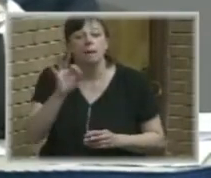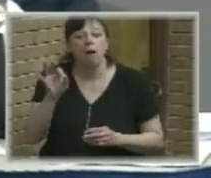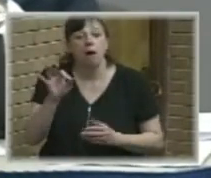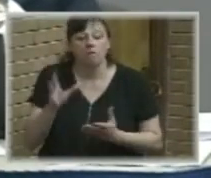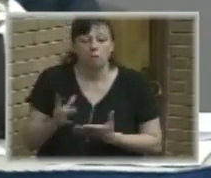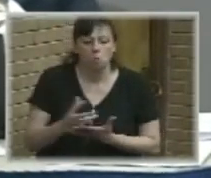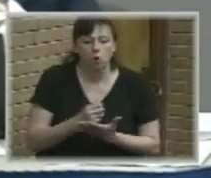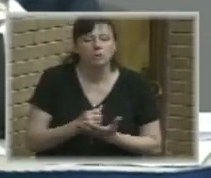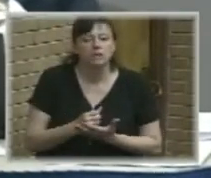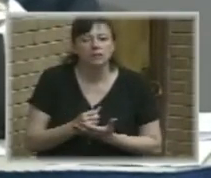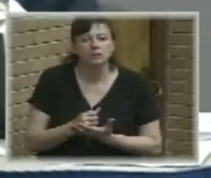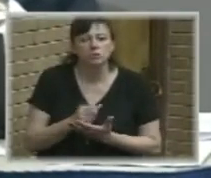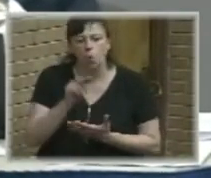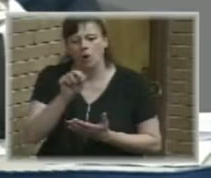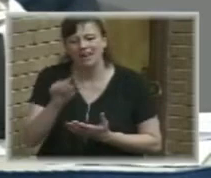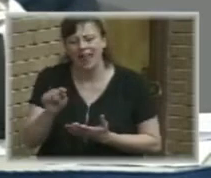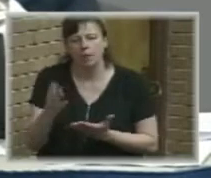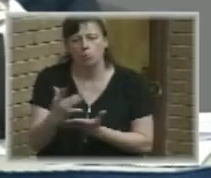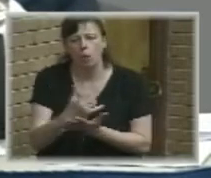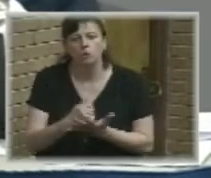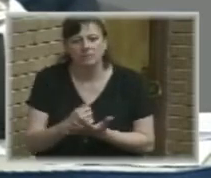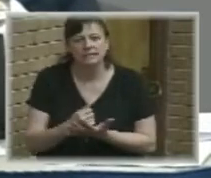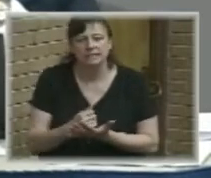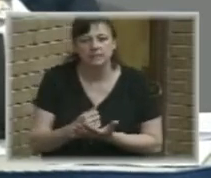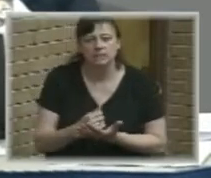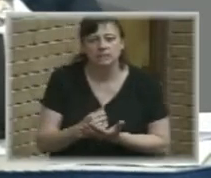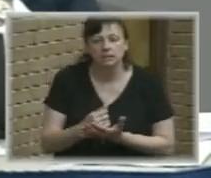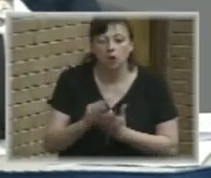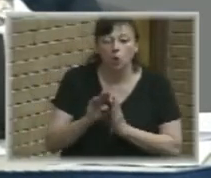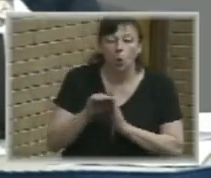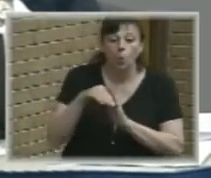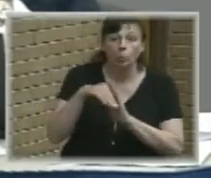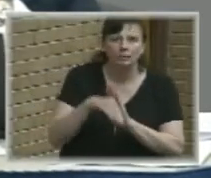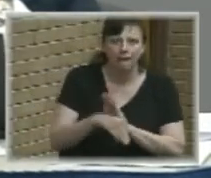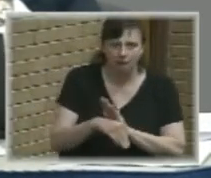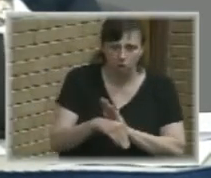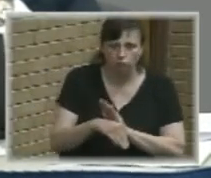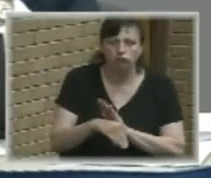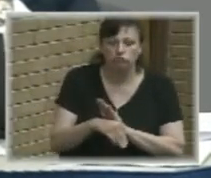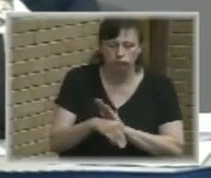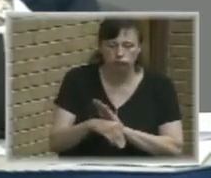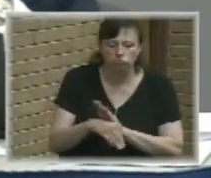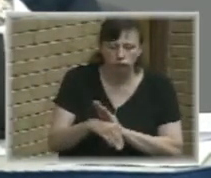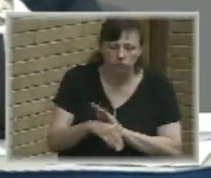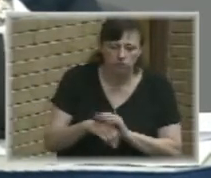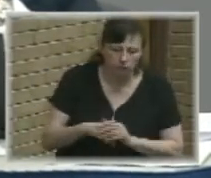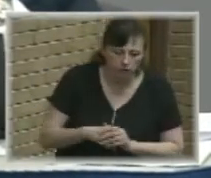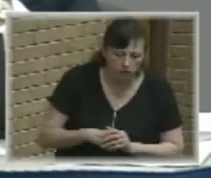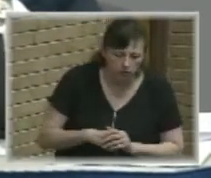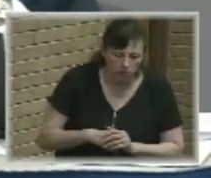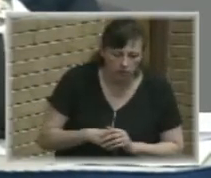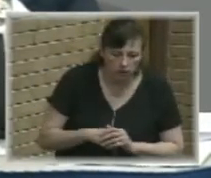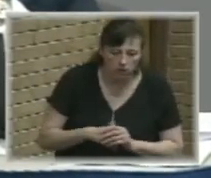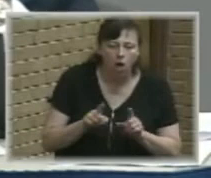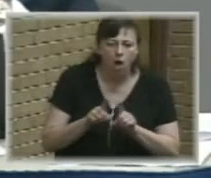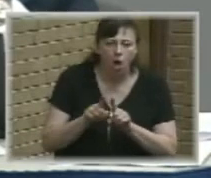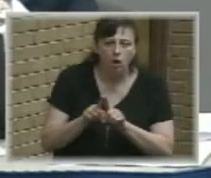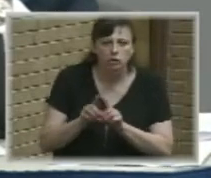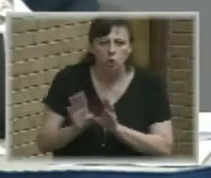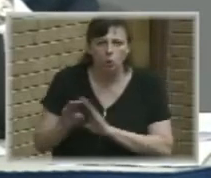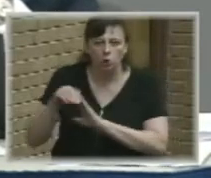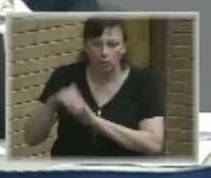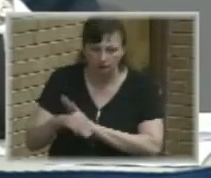net proceeds go down for any reason, that our price should also go